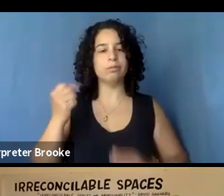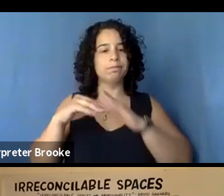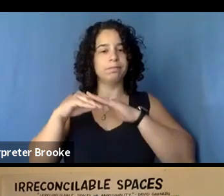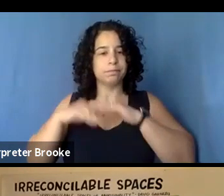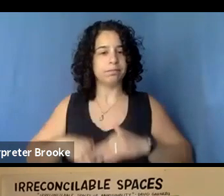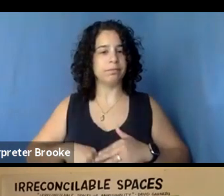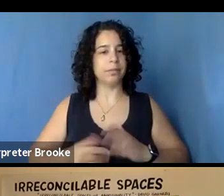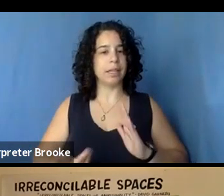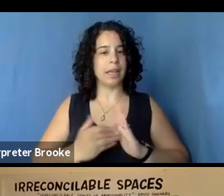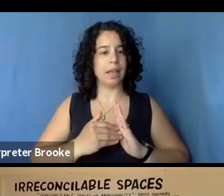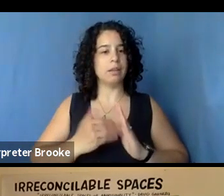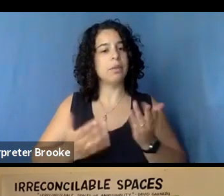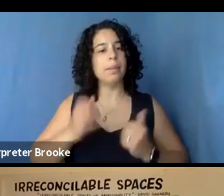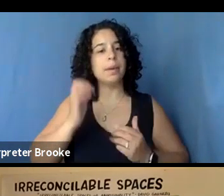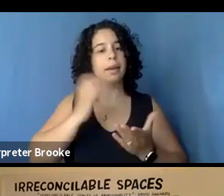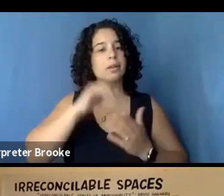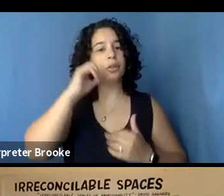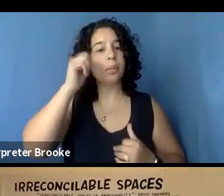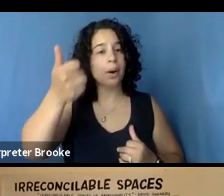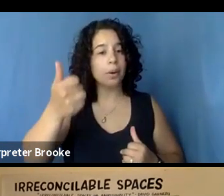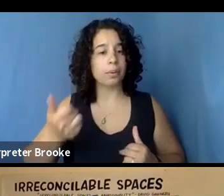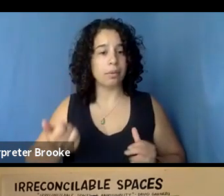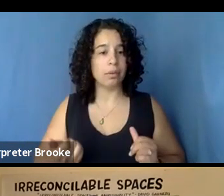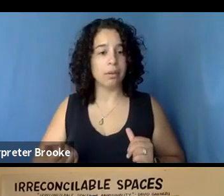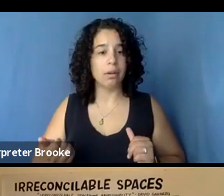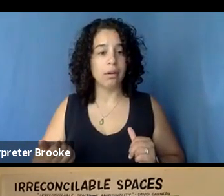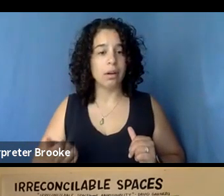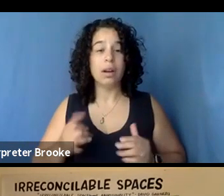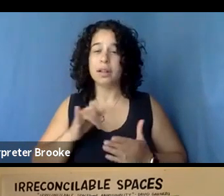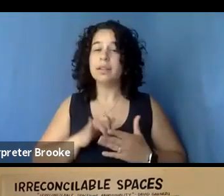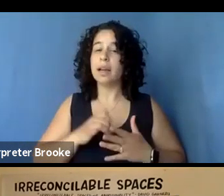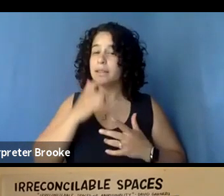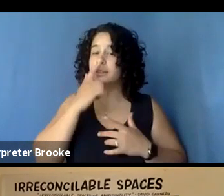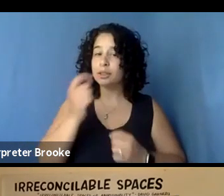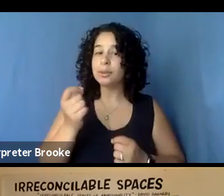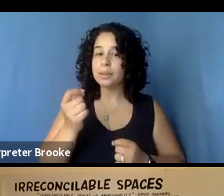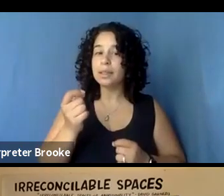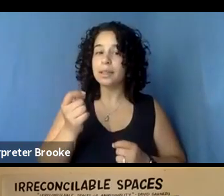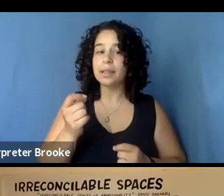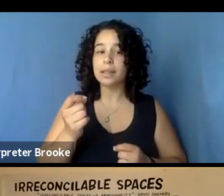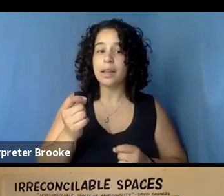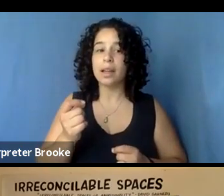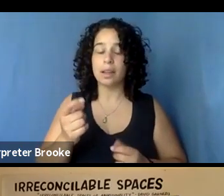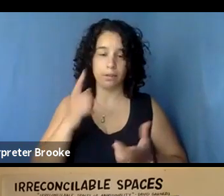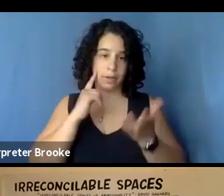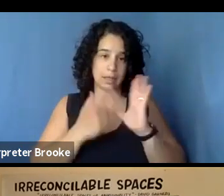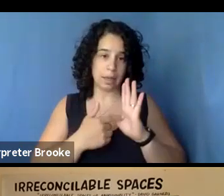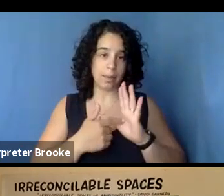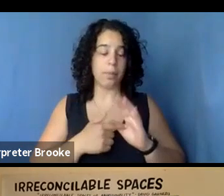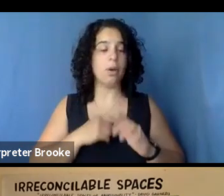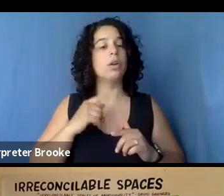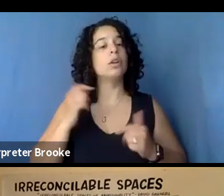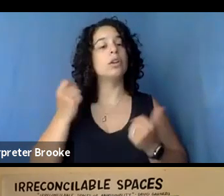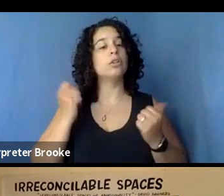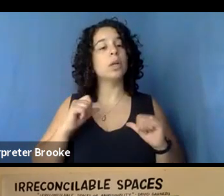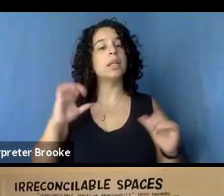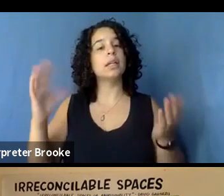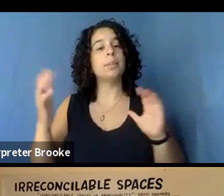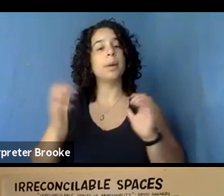maybe tomorrow, right? Which is really interesting in other, you know, when we look at other